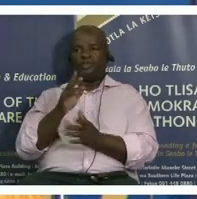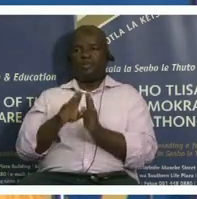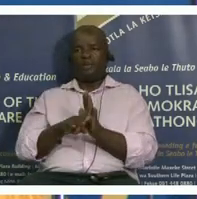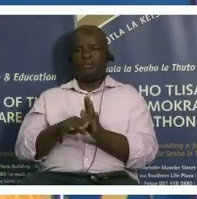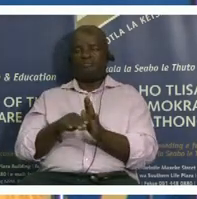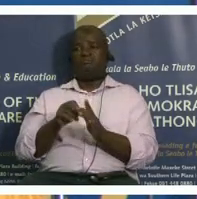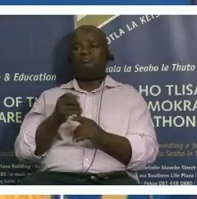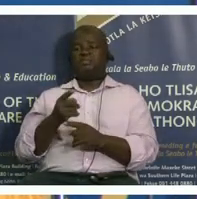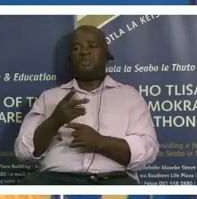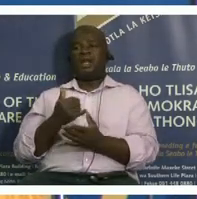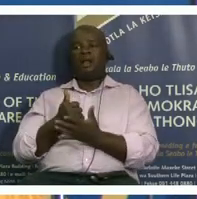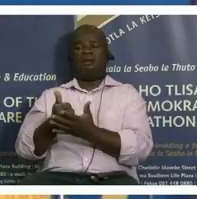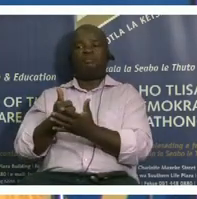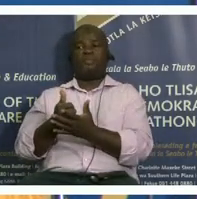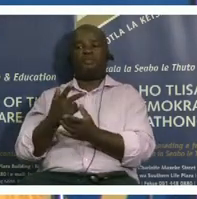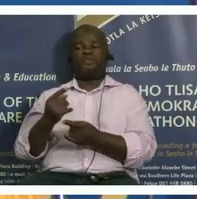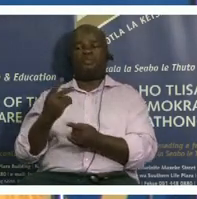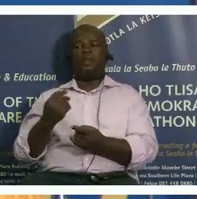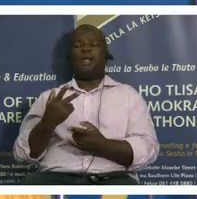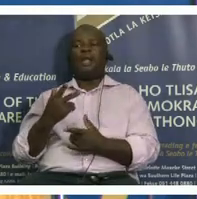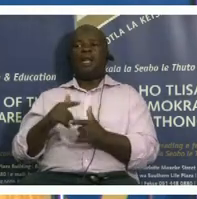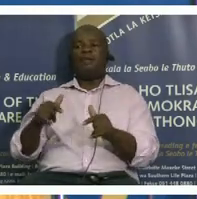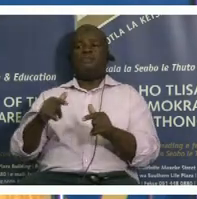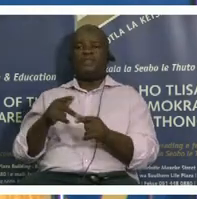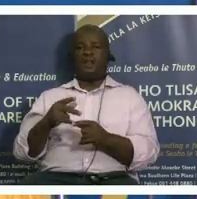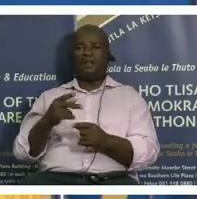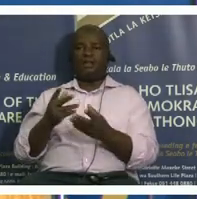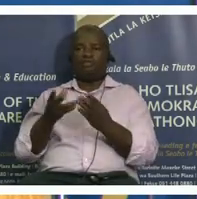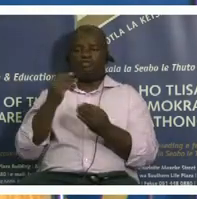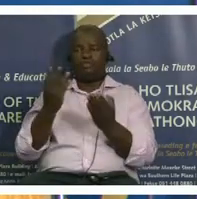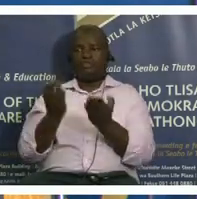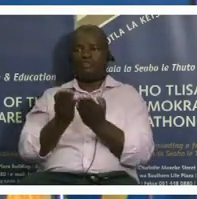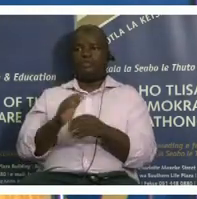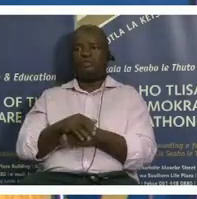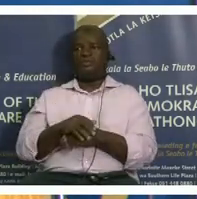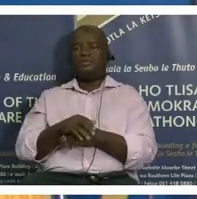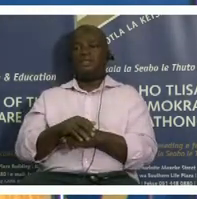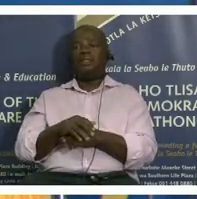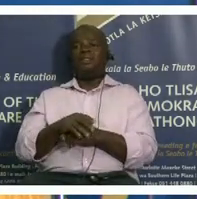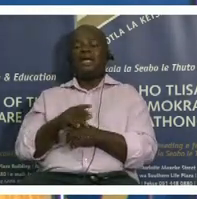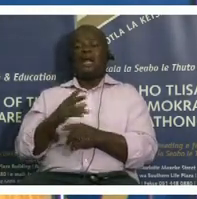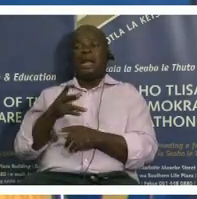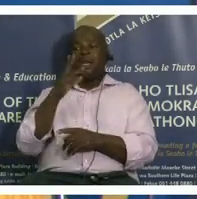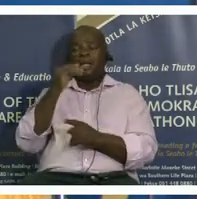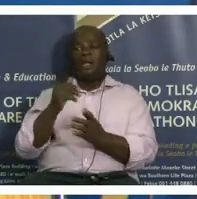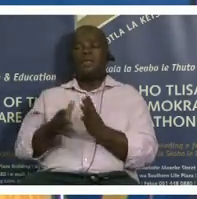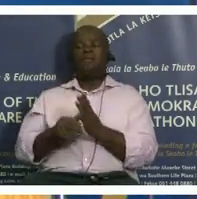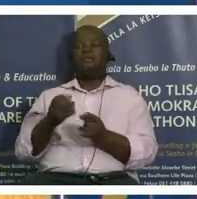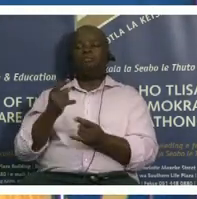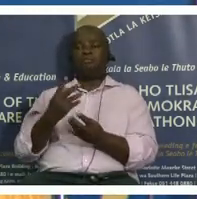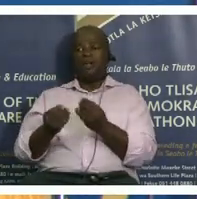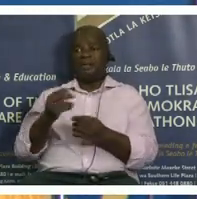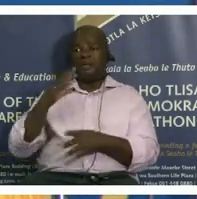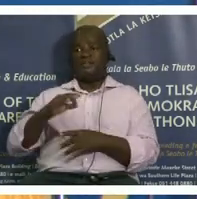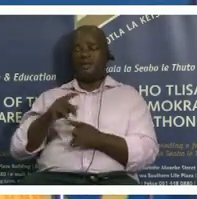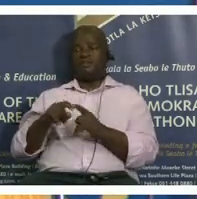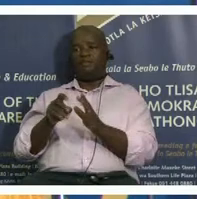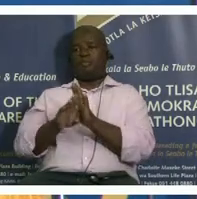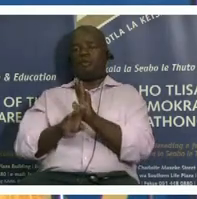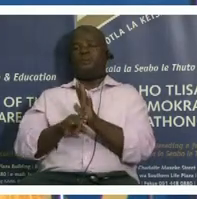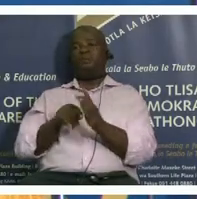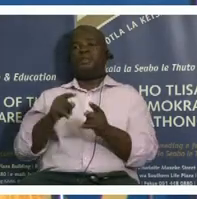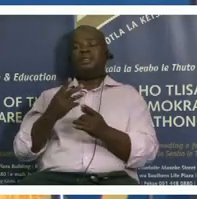and teaching. The proportion of learners who benefited from this program